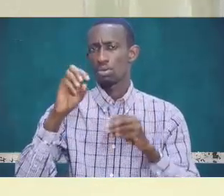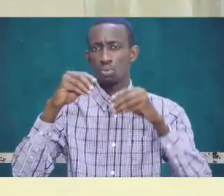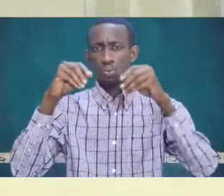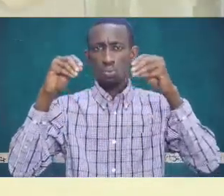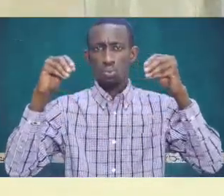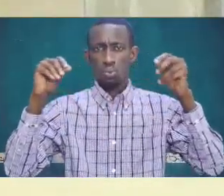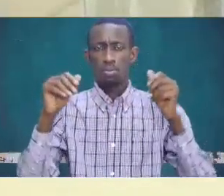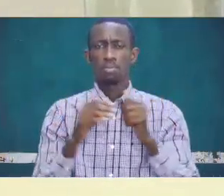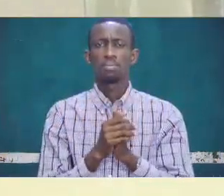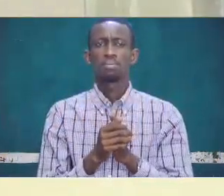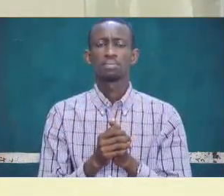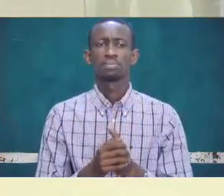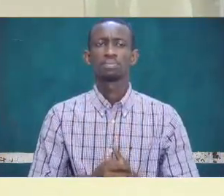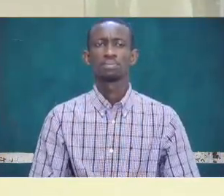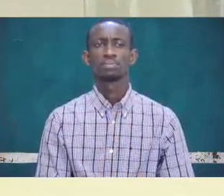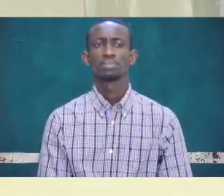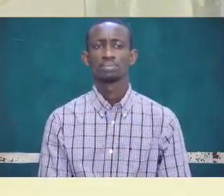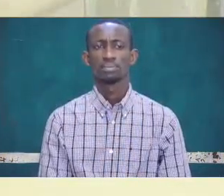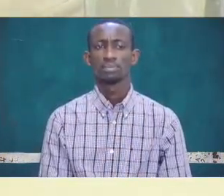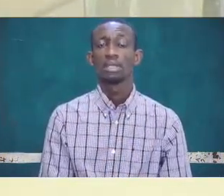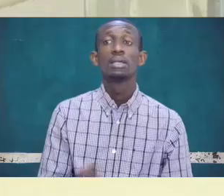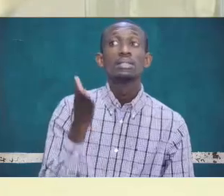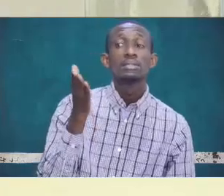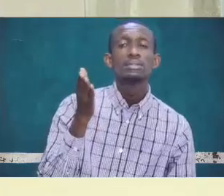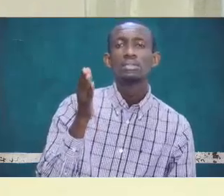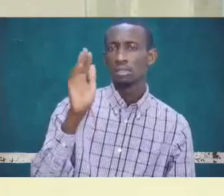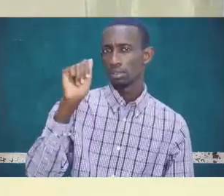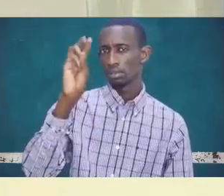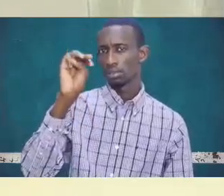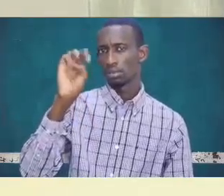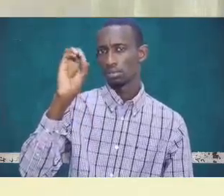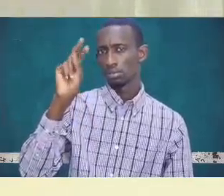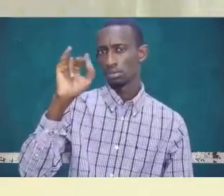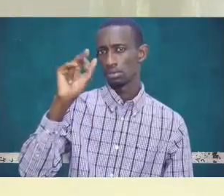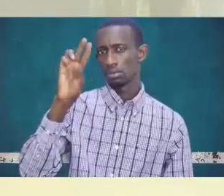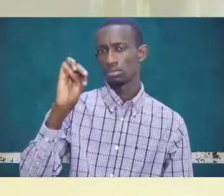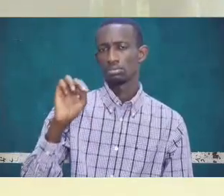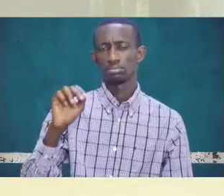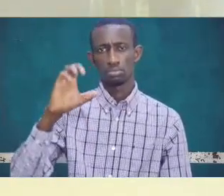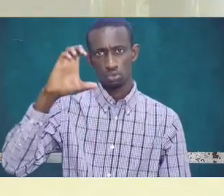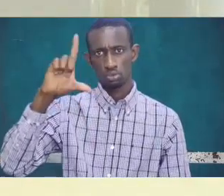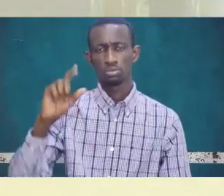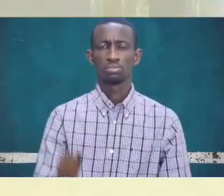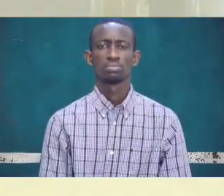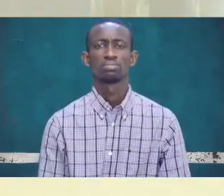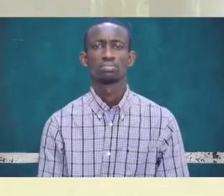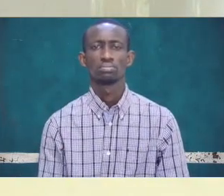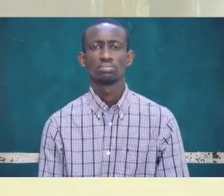form. This is ammonium chloride. I'm just going to mix it with